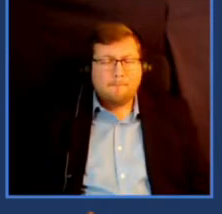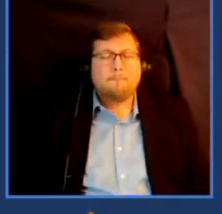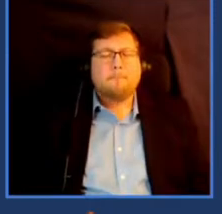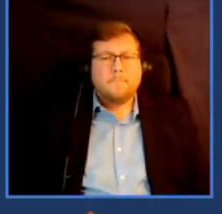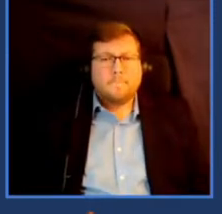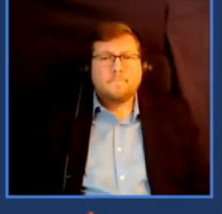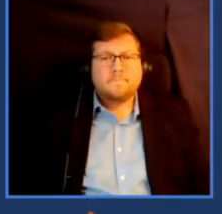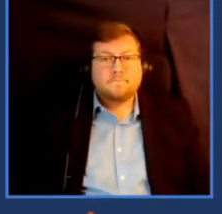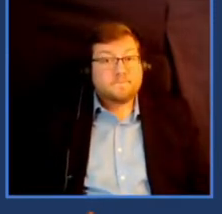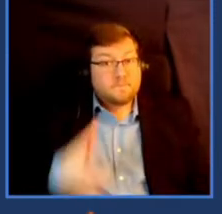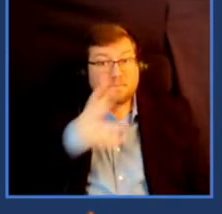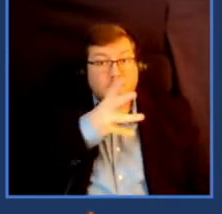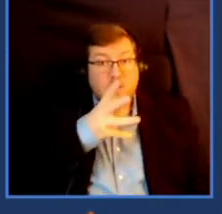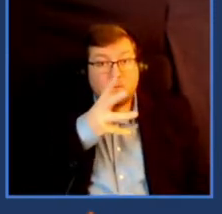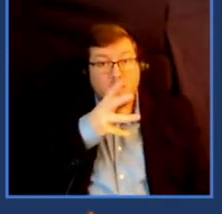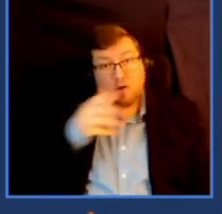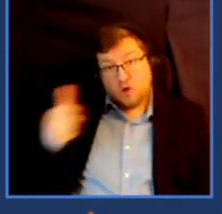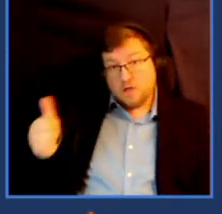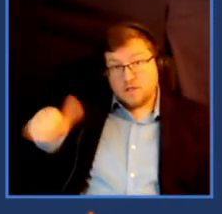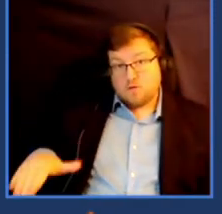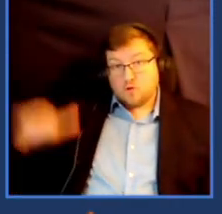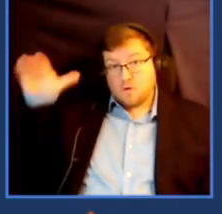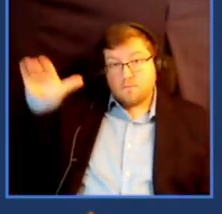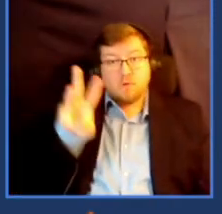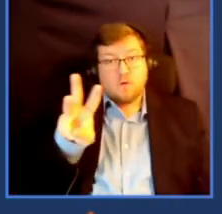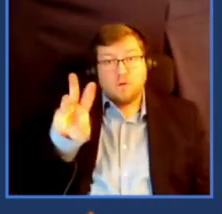My mother grew up in Waycross, Georgia.